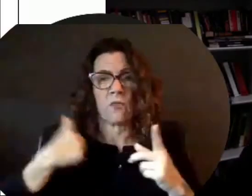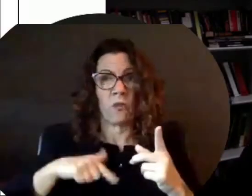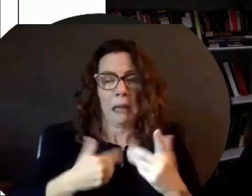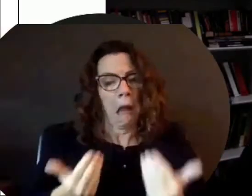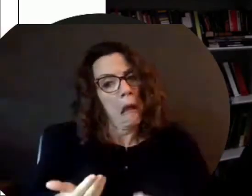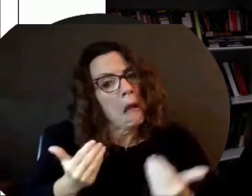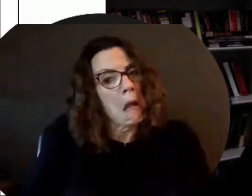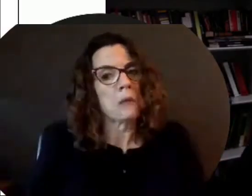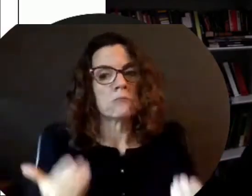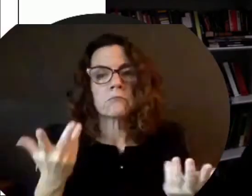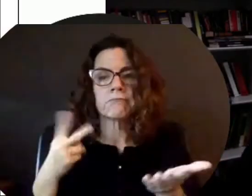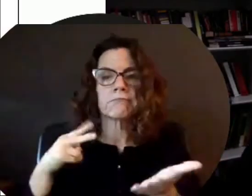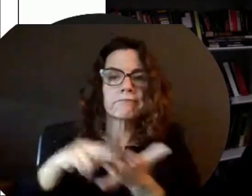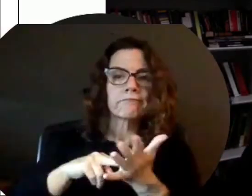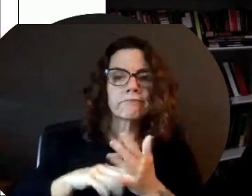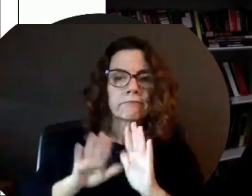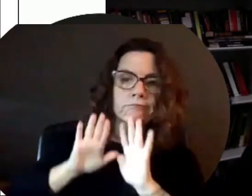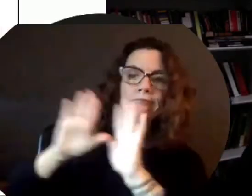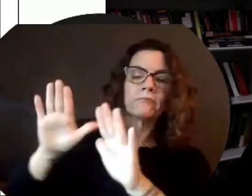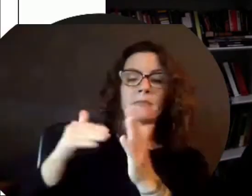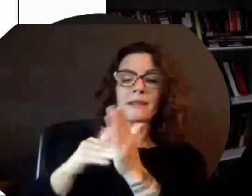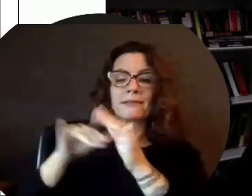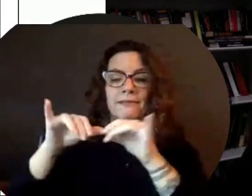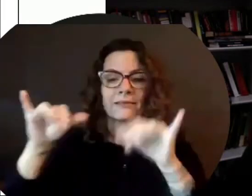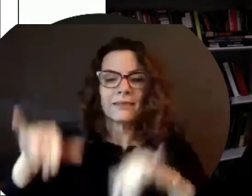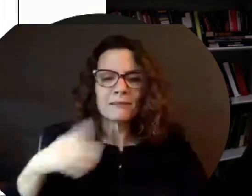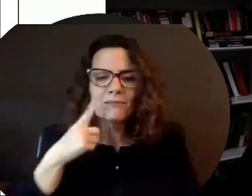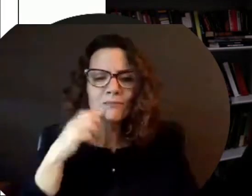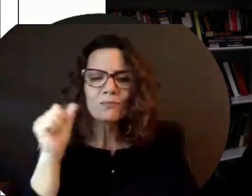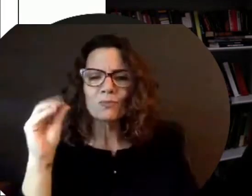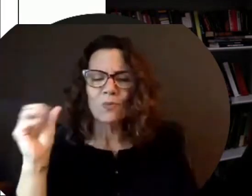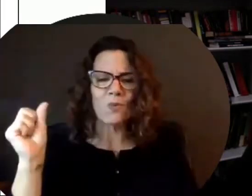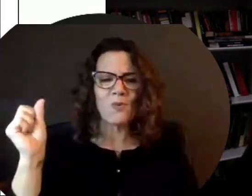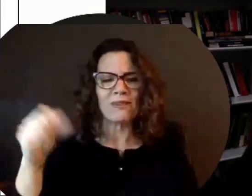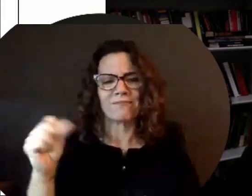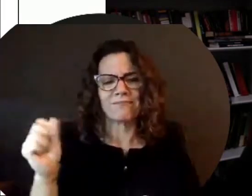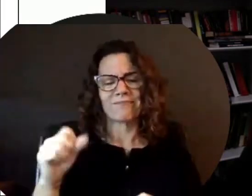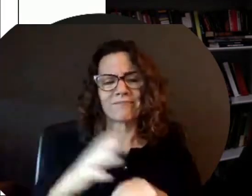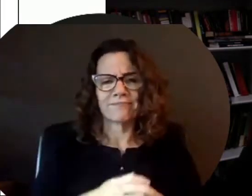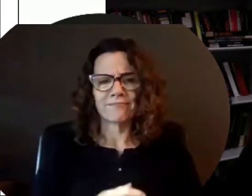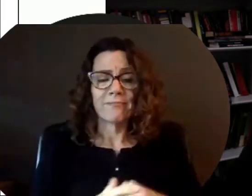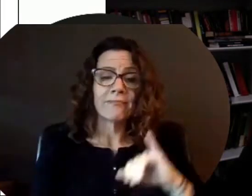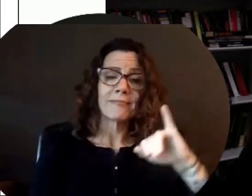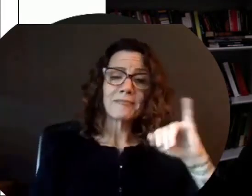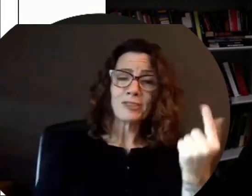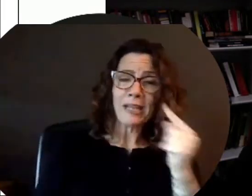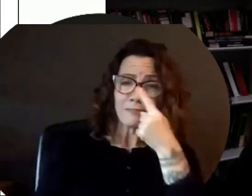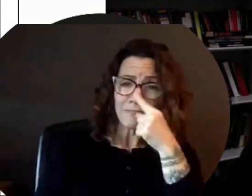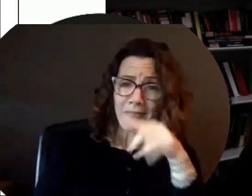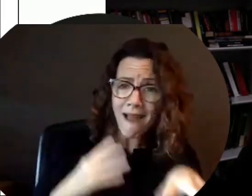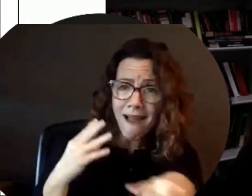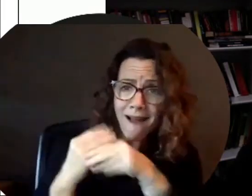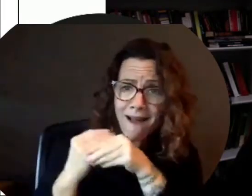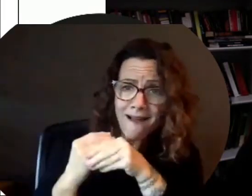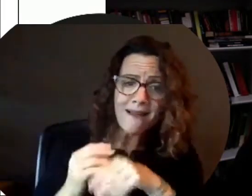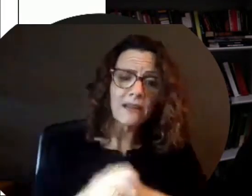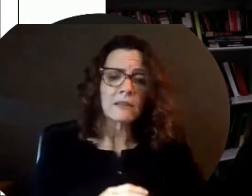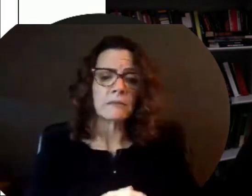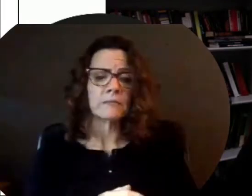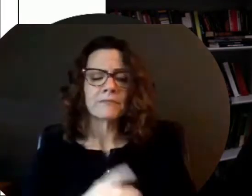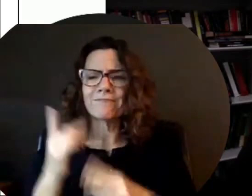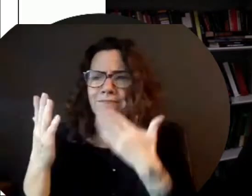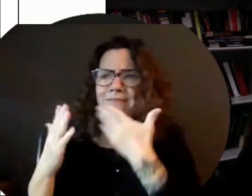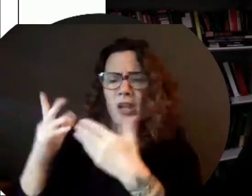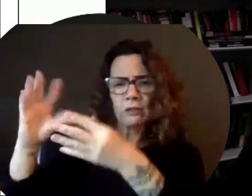slavery and abolition in the kind of original U.S. Sense. I think mutual aid was also the day-to-day work